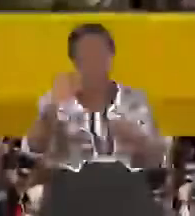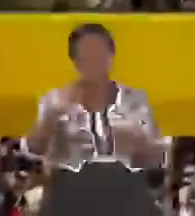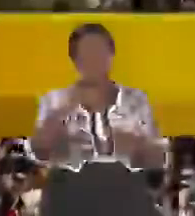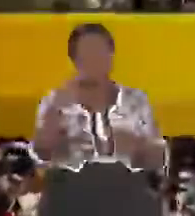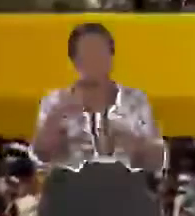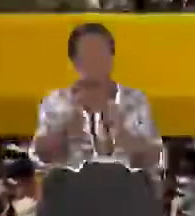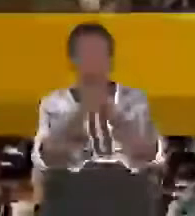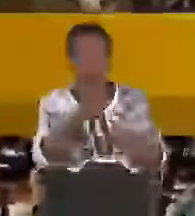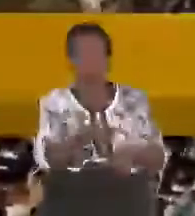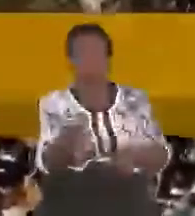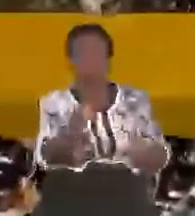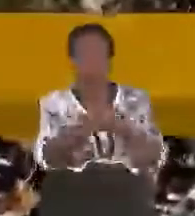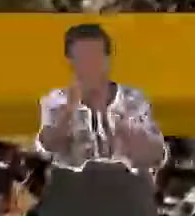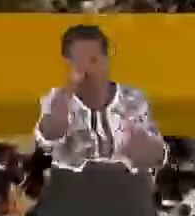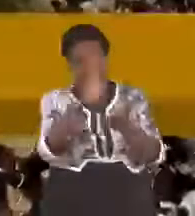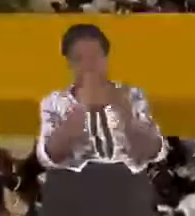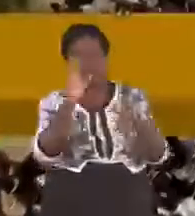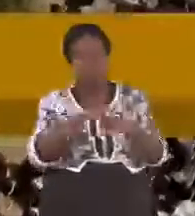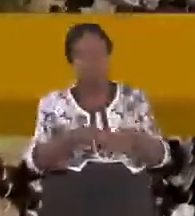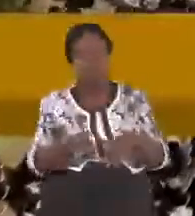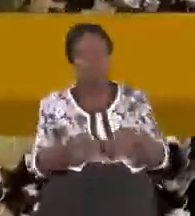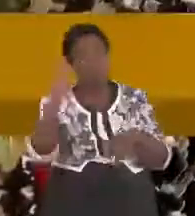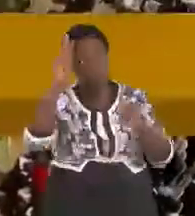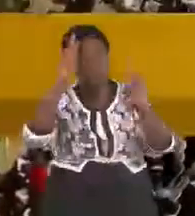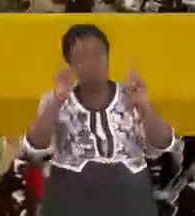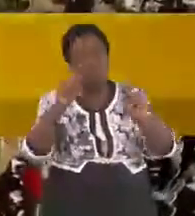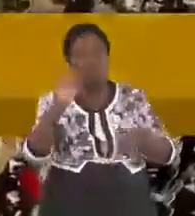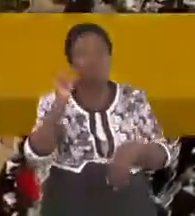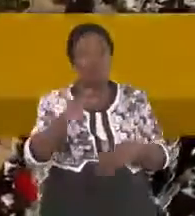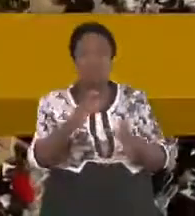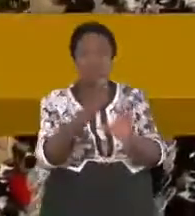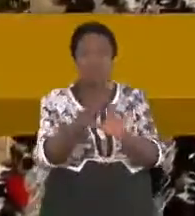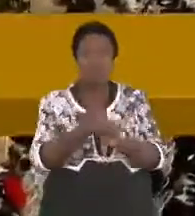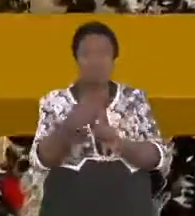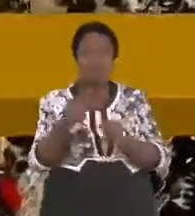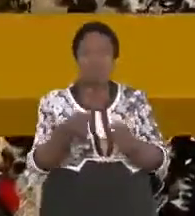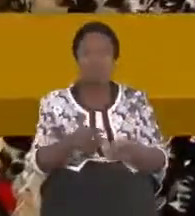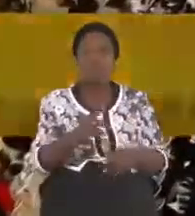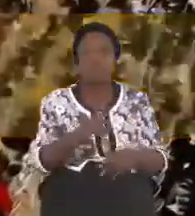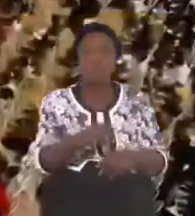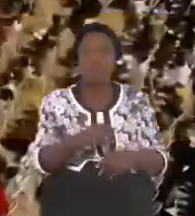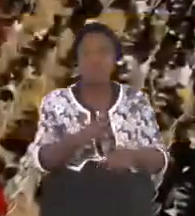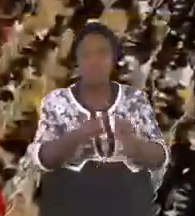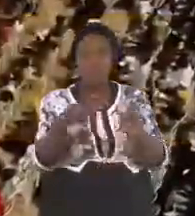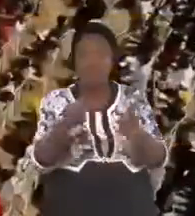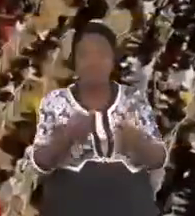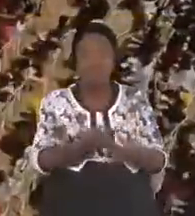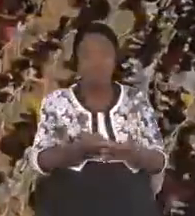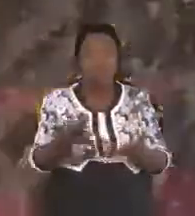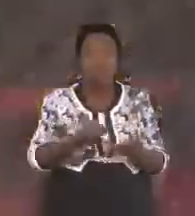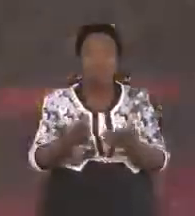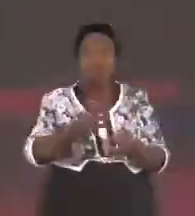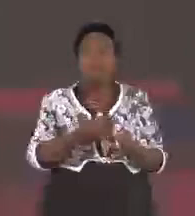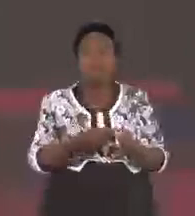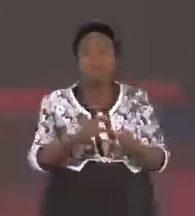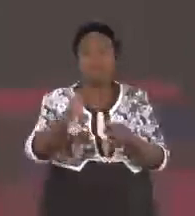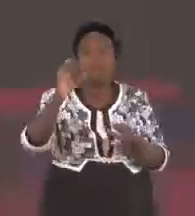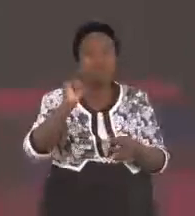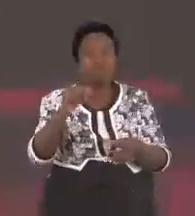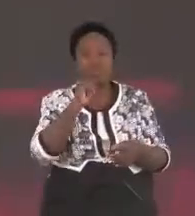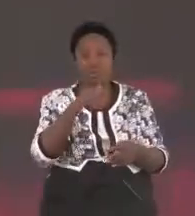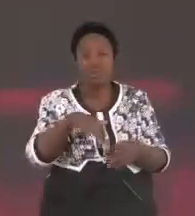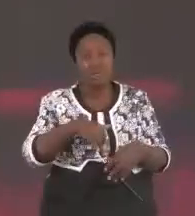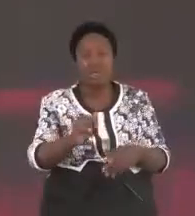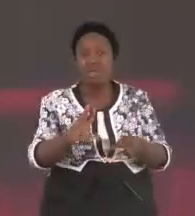believe on him should receive. For the Holy Ghost was not yet given, but is now given,